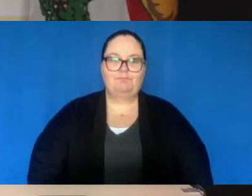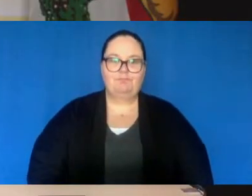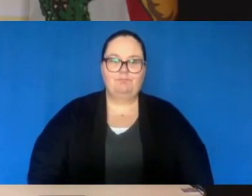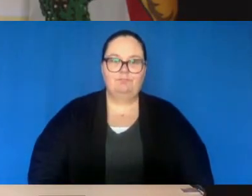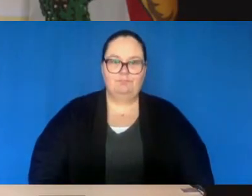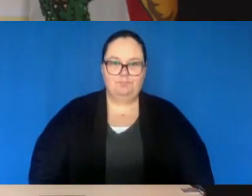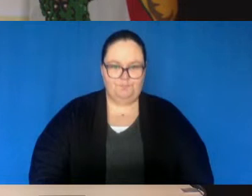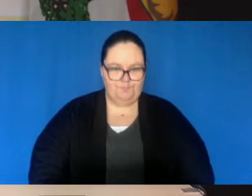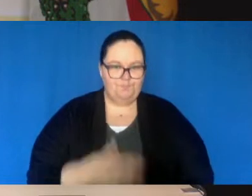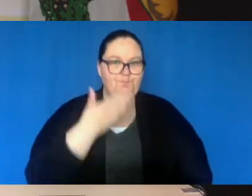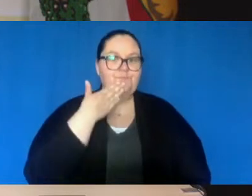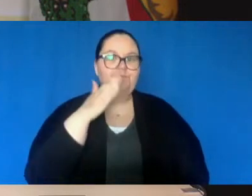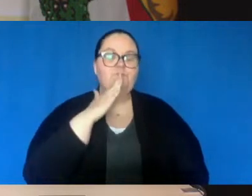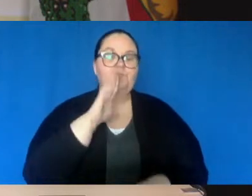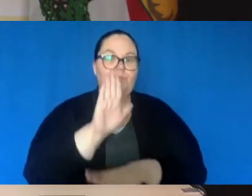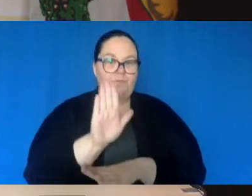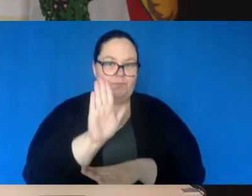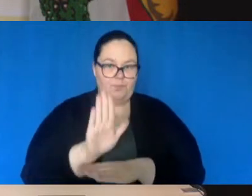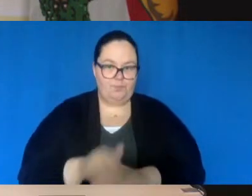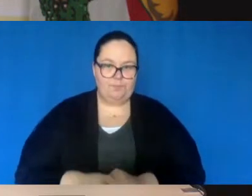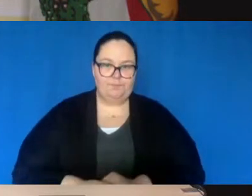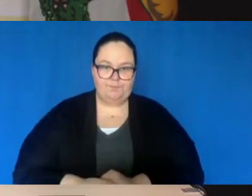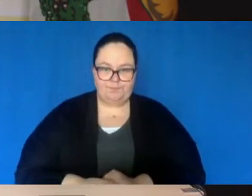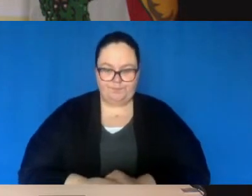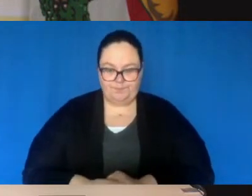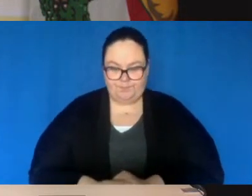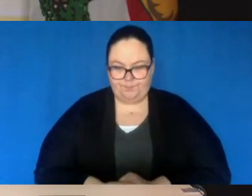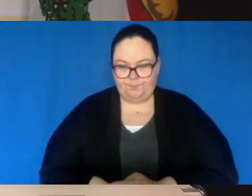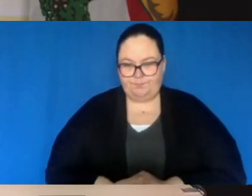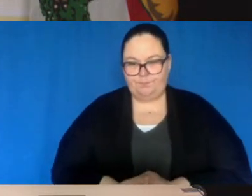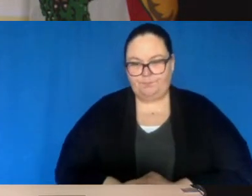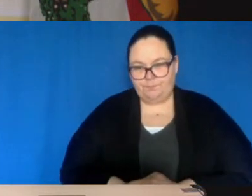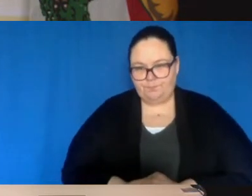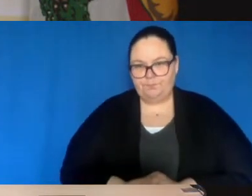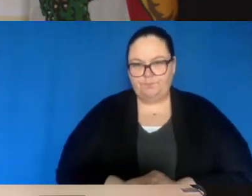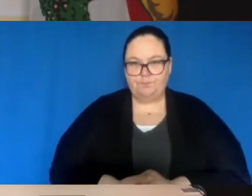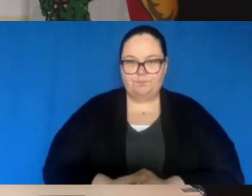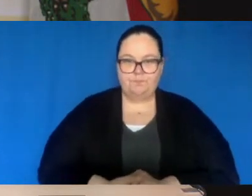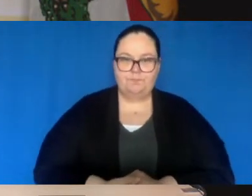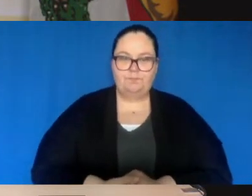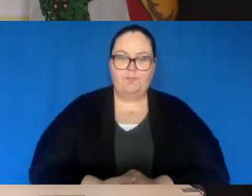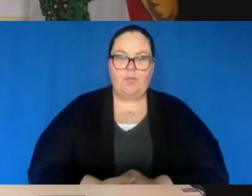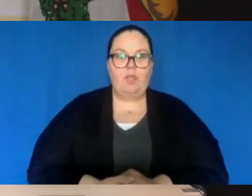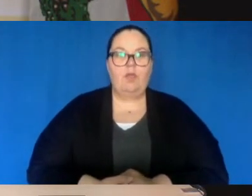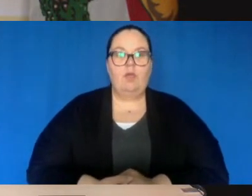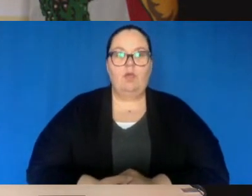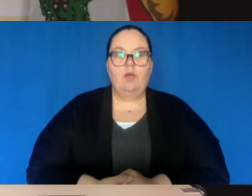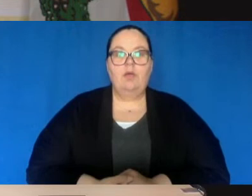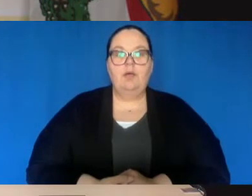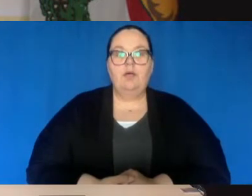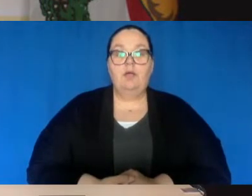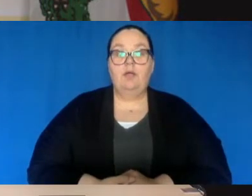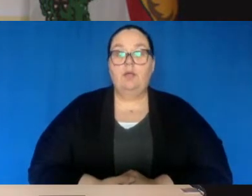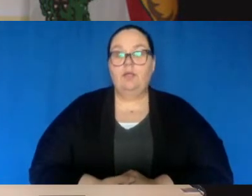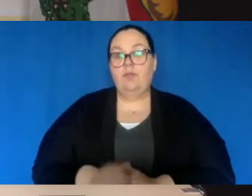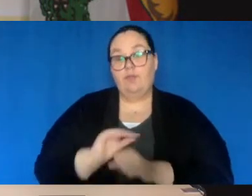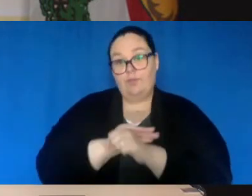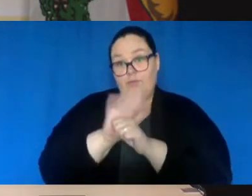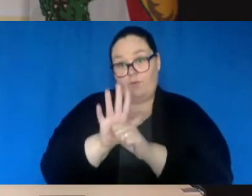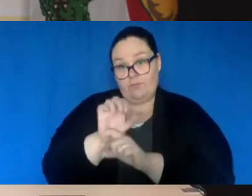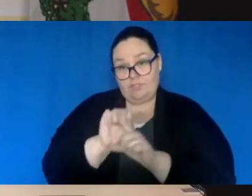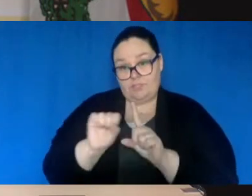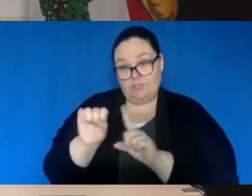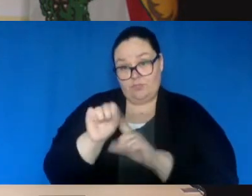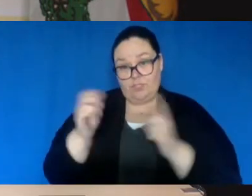Thank you. Good afternoon, everyone. We continue to closely monitor the ongoing COVID-19 situation